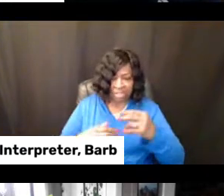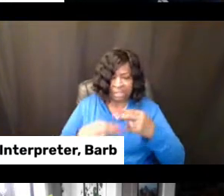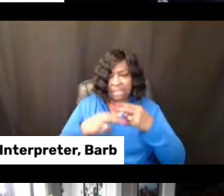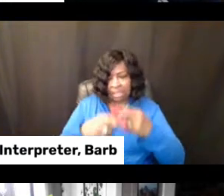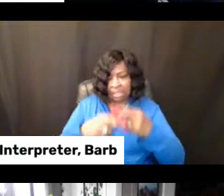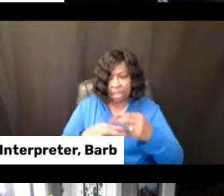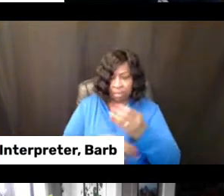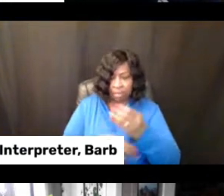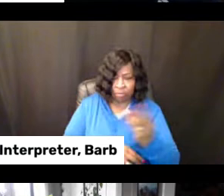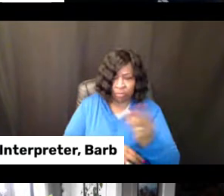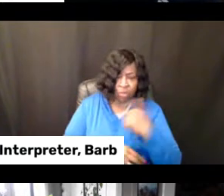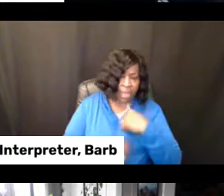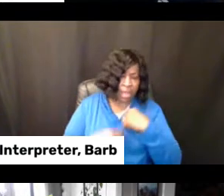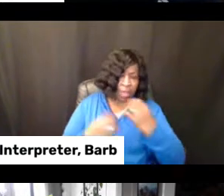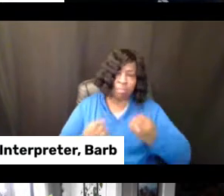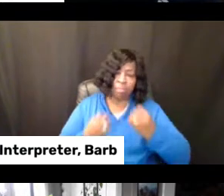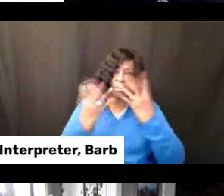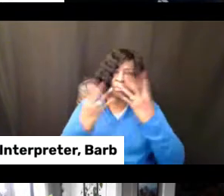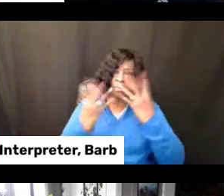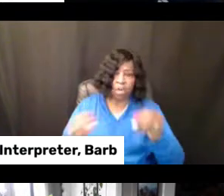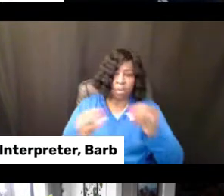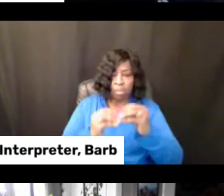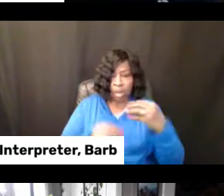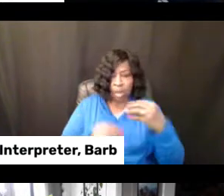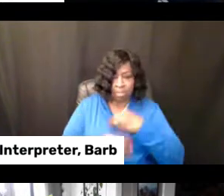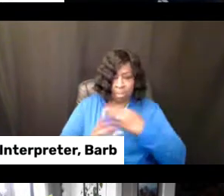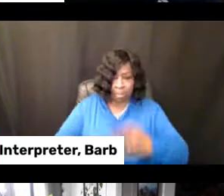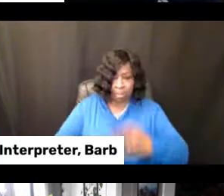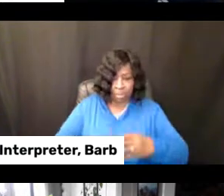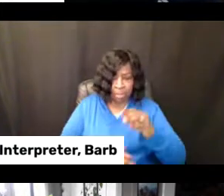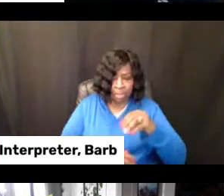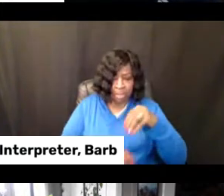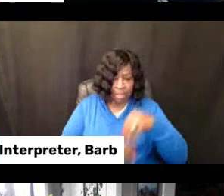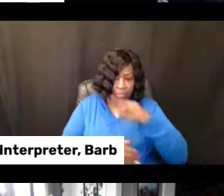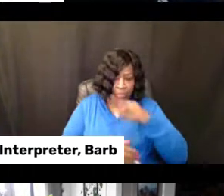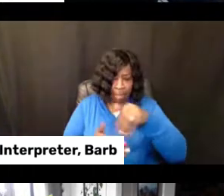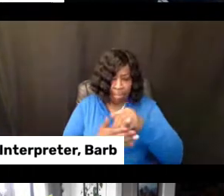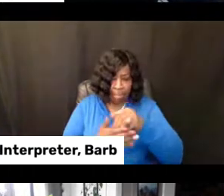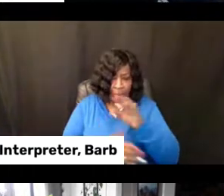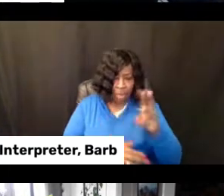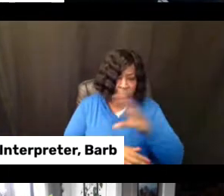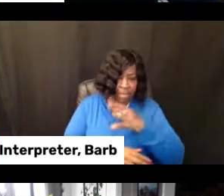We have many more members throughout the Midwest and through all other regions of the country.